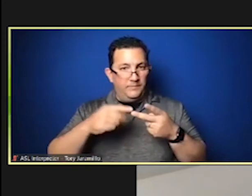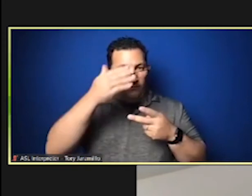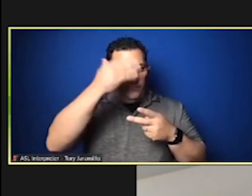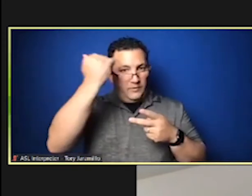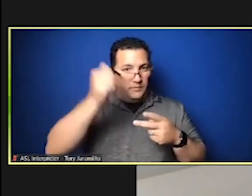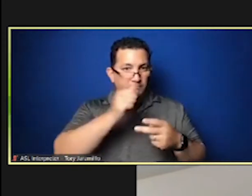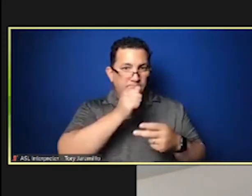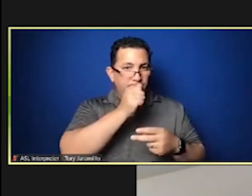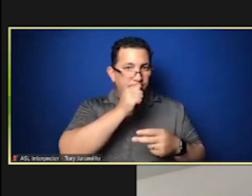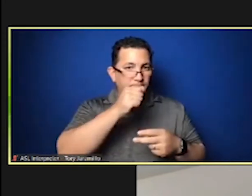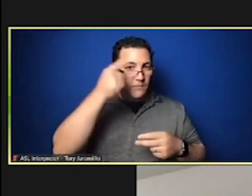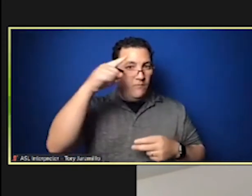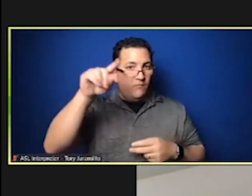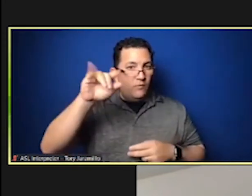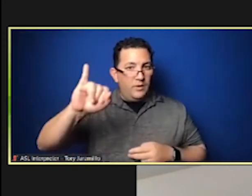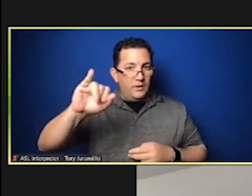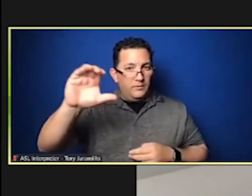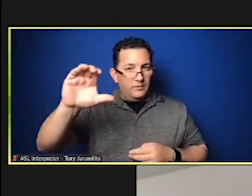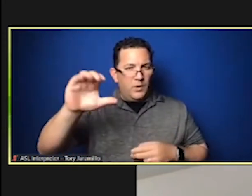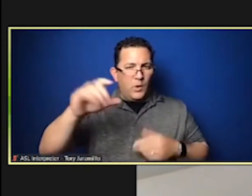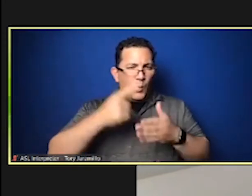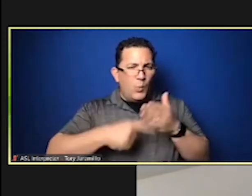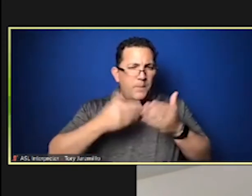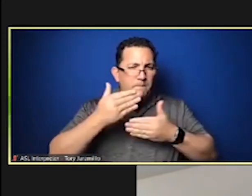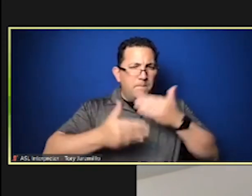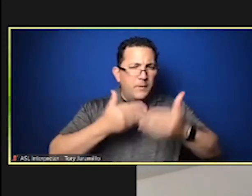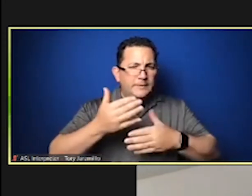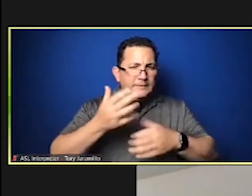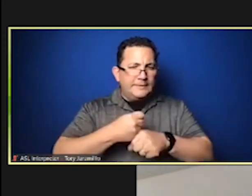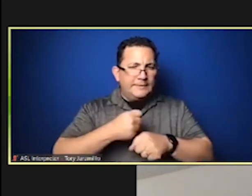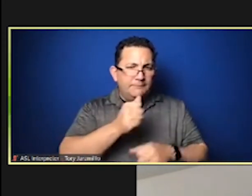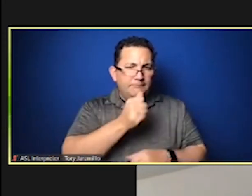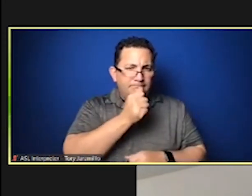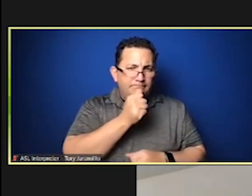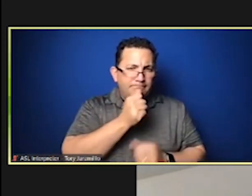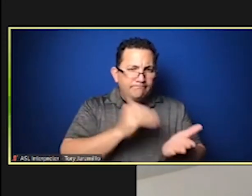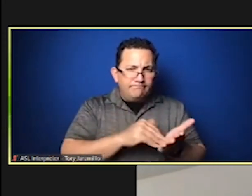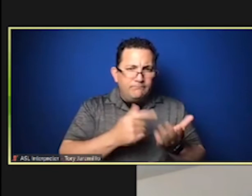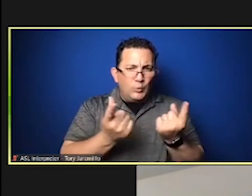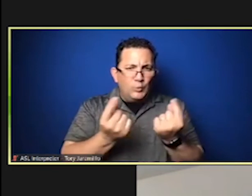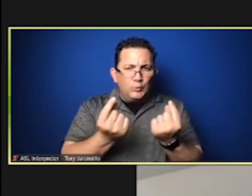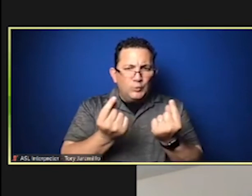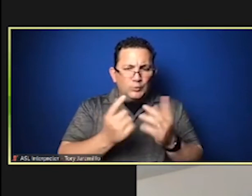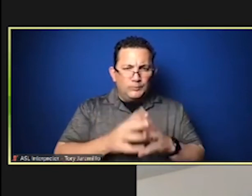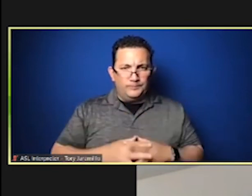Campus. What is the process of recovering those passwords?